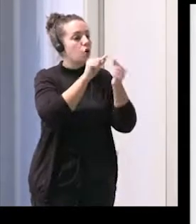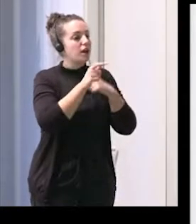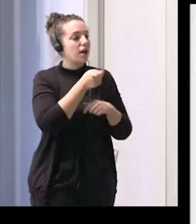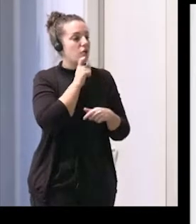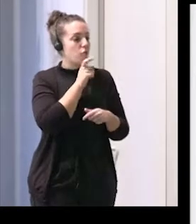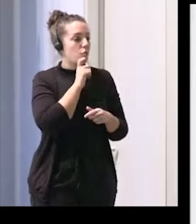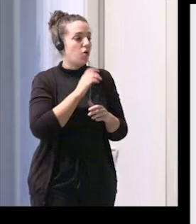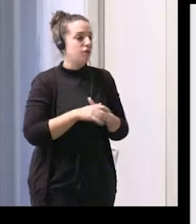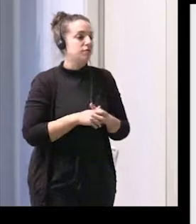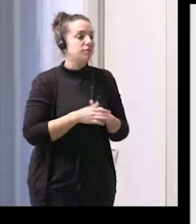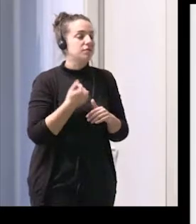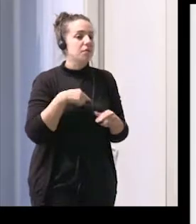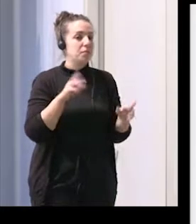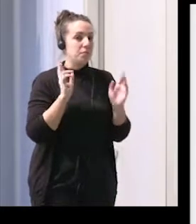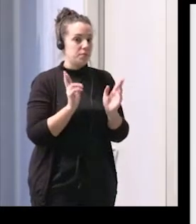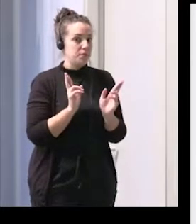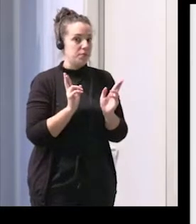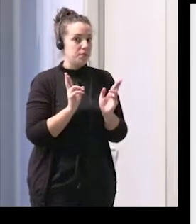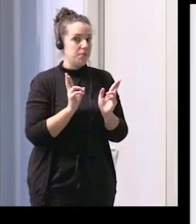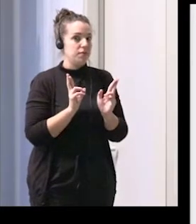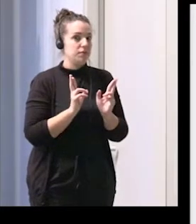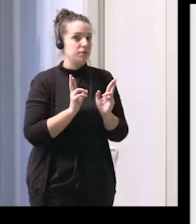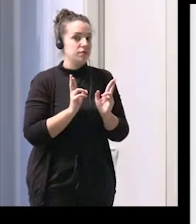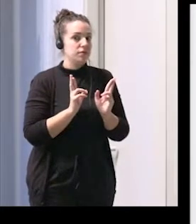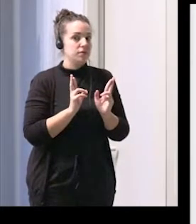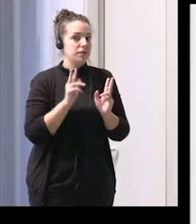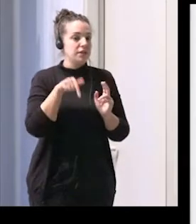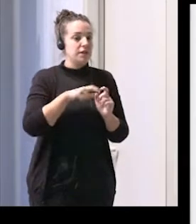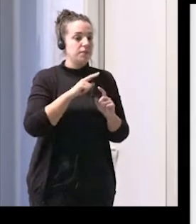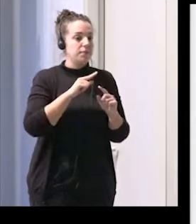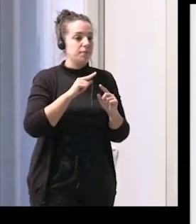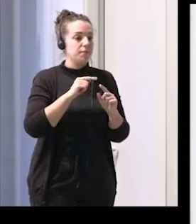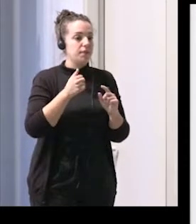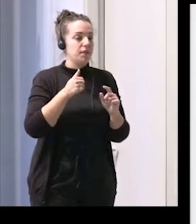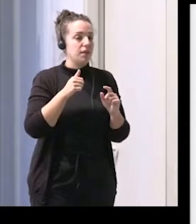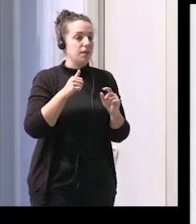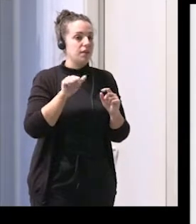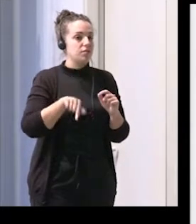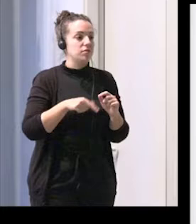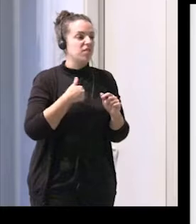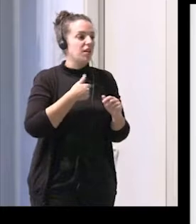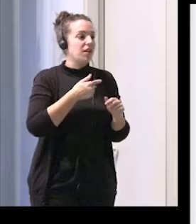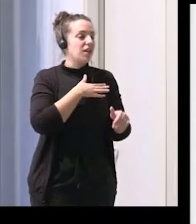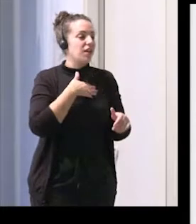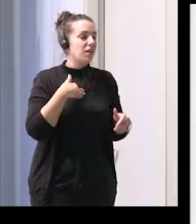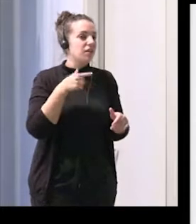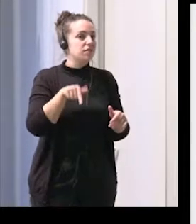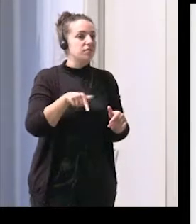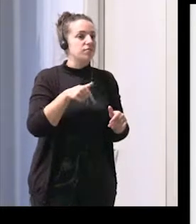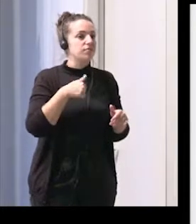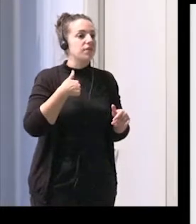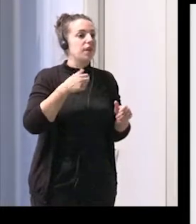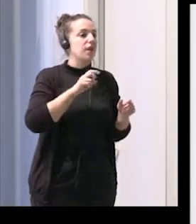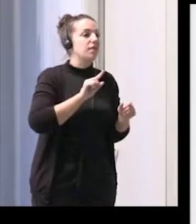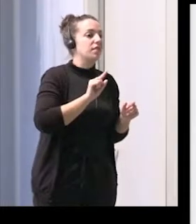this would be my take-home message. The first slide is the last slide. And I hope what I've convinced